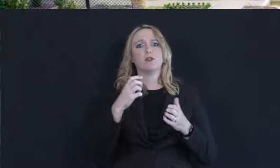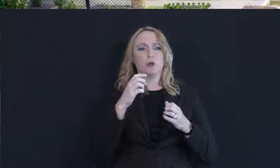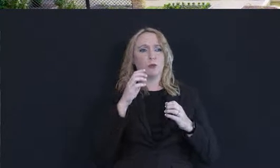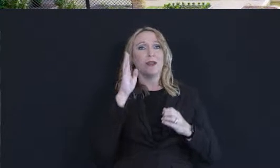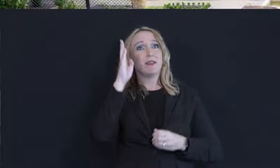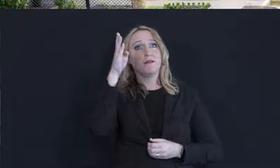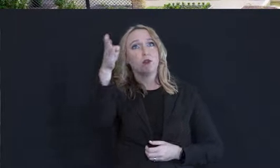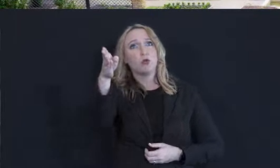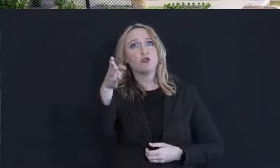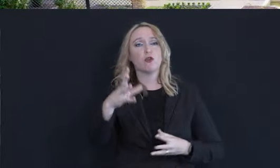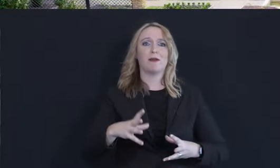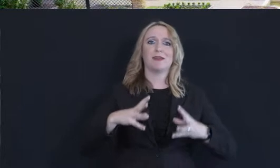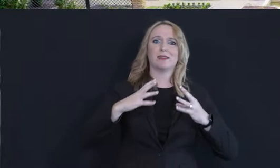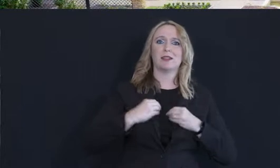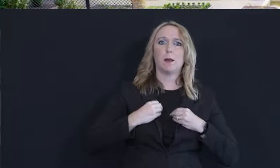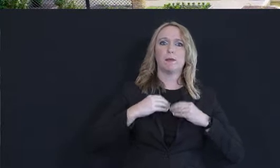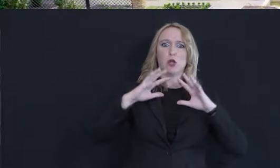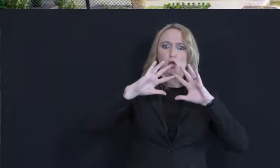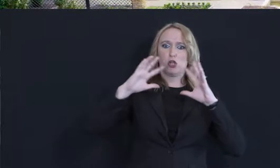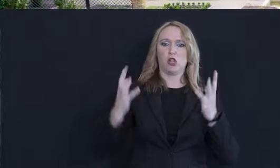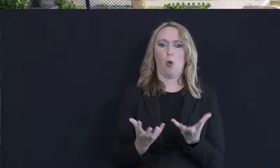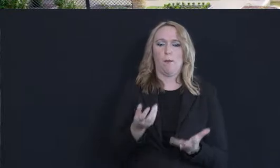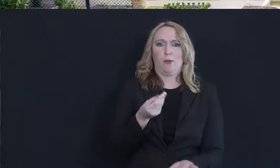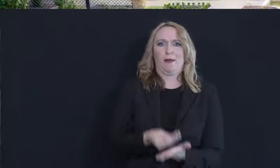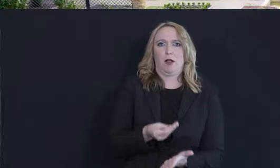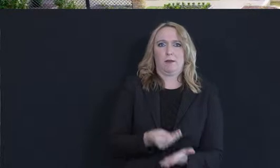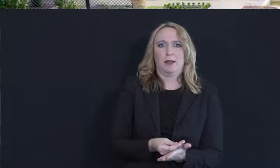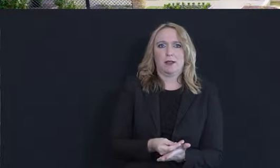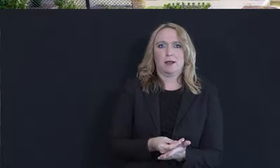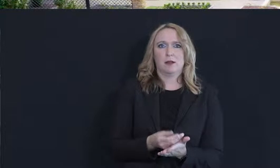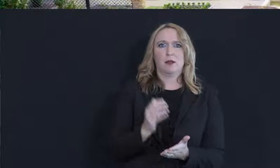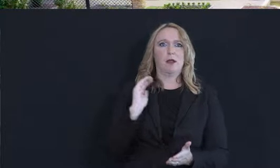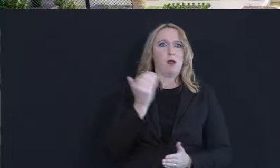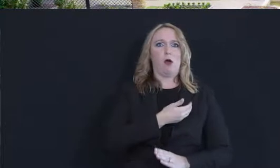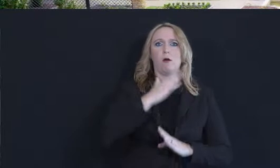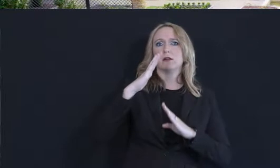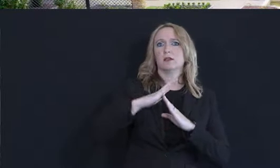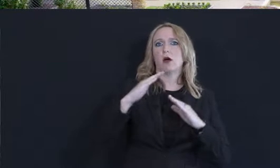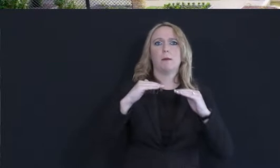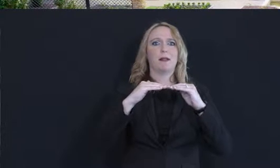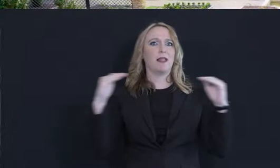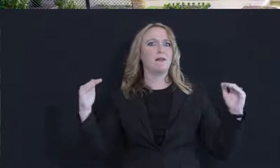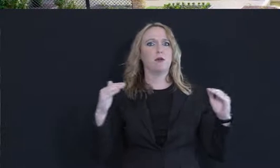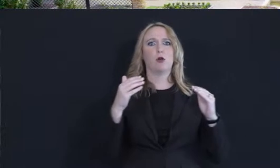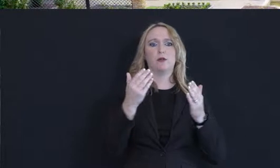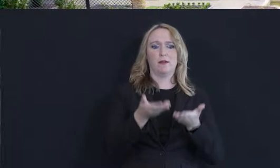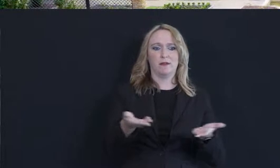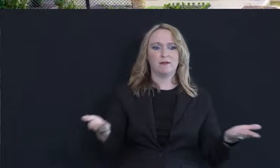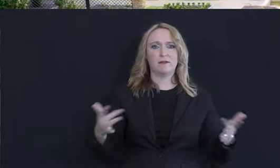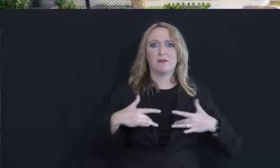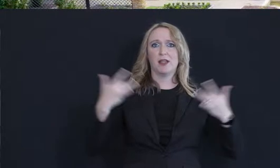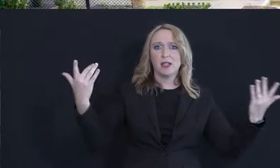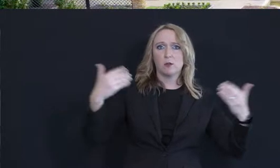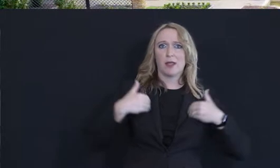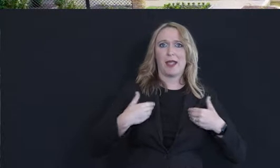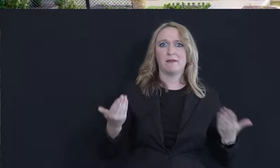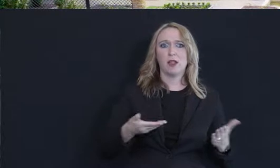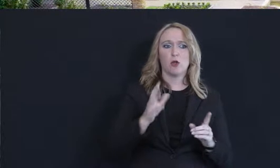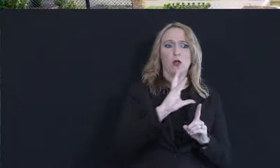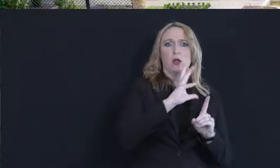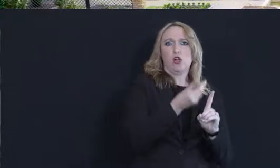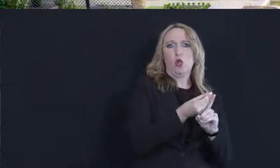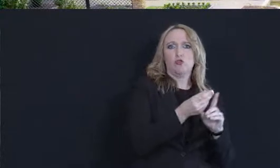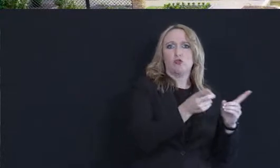economy our world-class facilities in this city destinations like the Fort Worth Stockyards the Cultural District